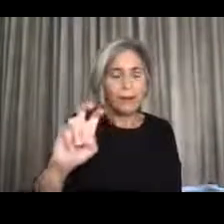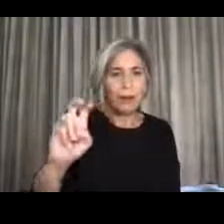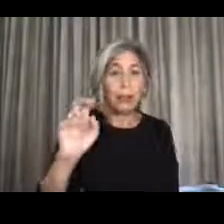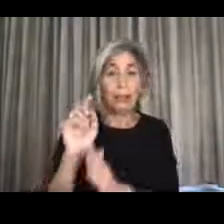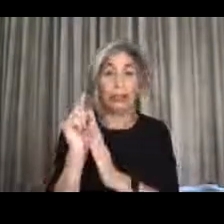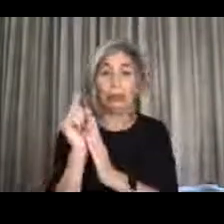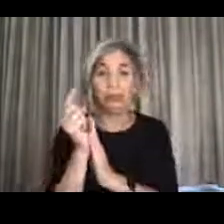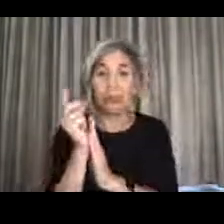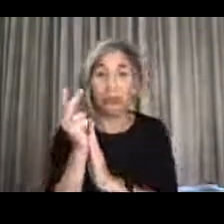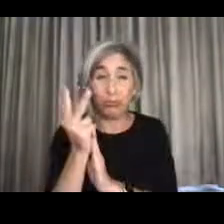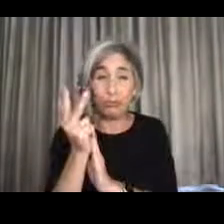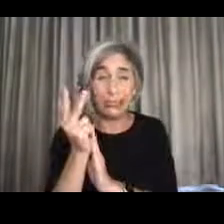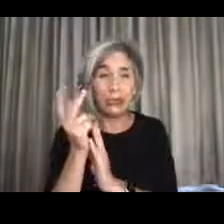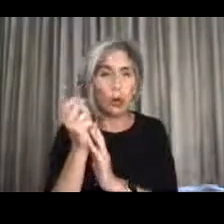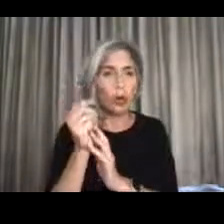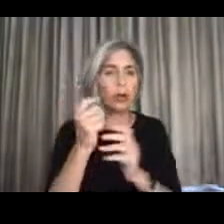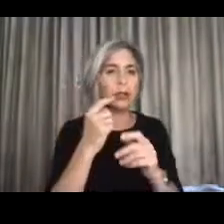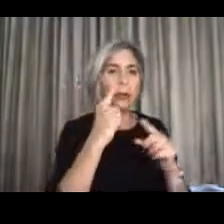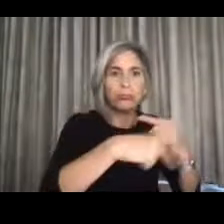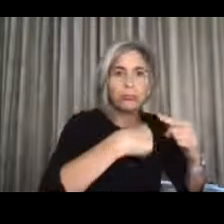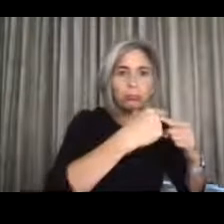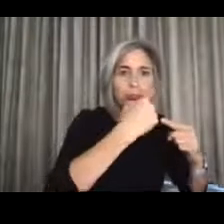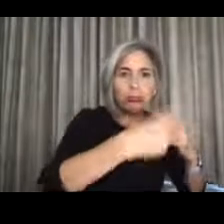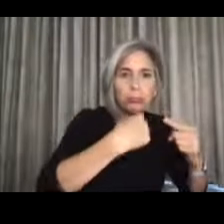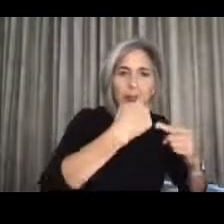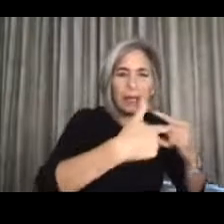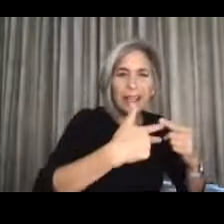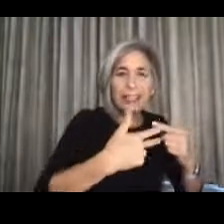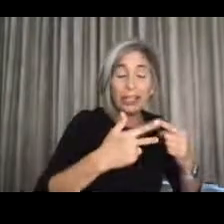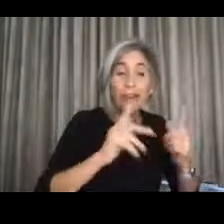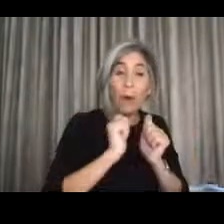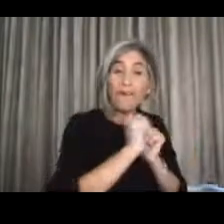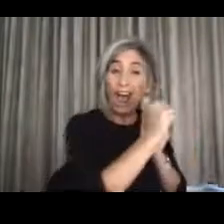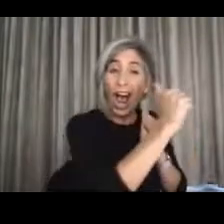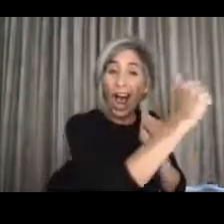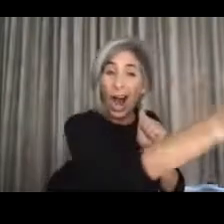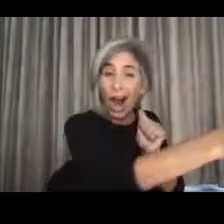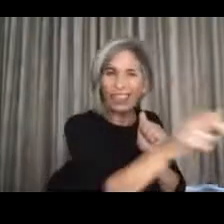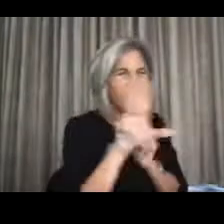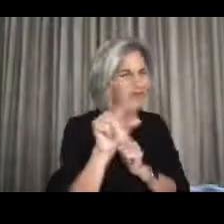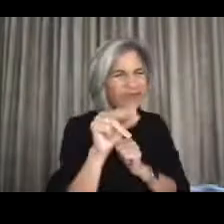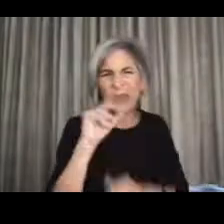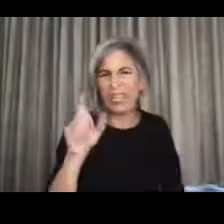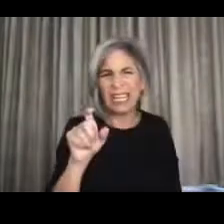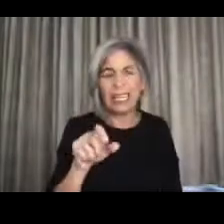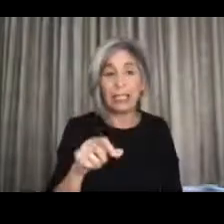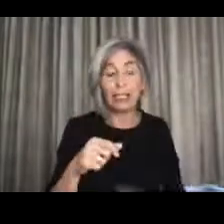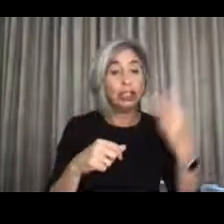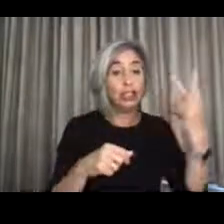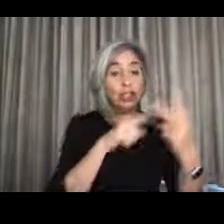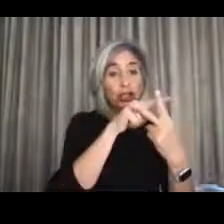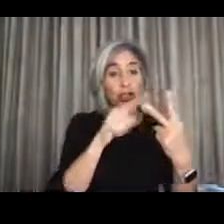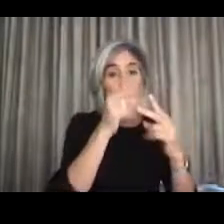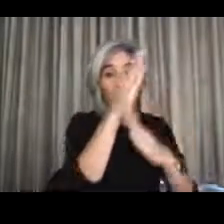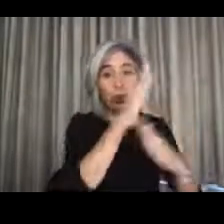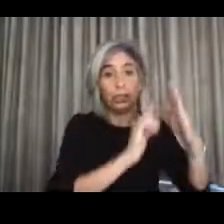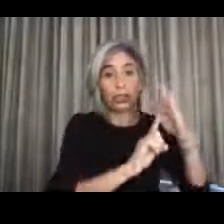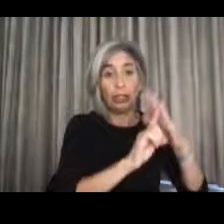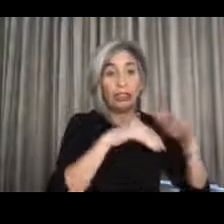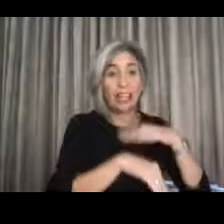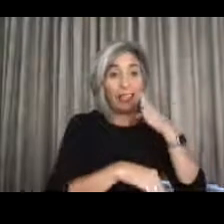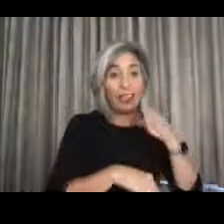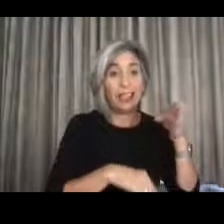to a safe destination. There's no reason to go far. There are 2 shelters within the city. There are 15 shelters throughout the county,